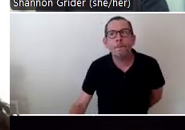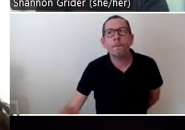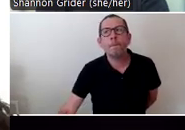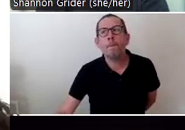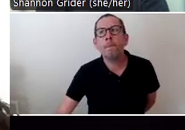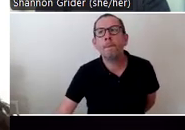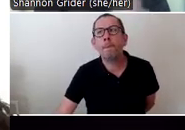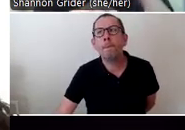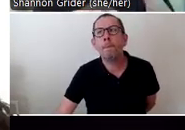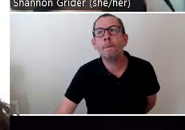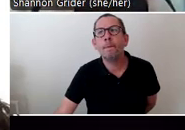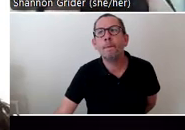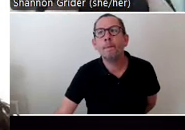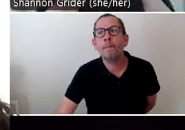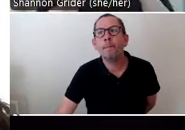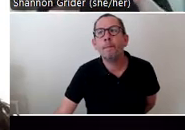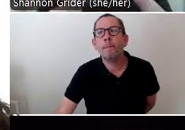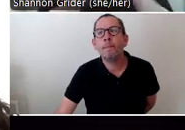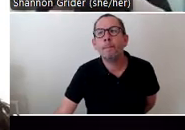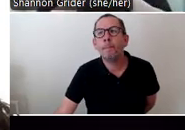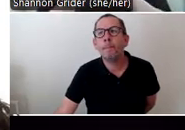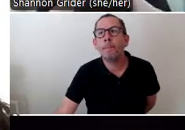Probably distorts the movement of the lips.